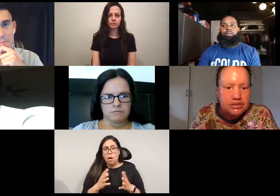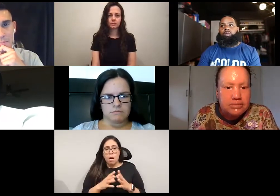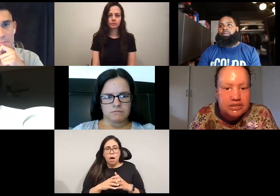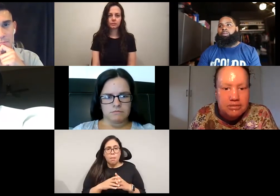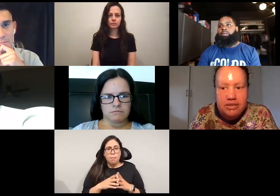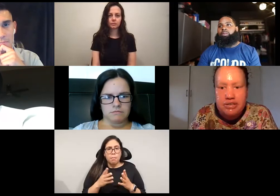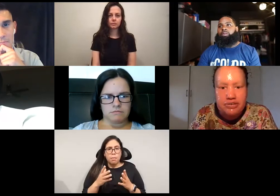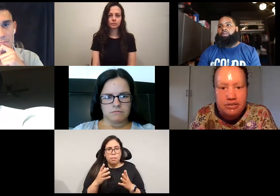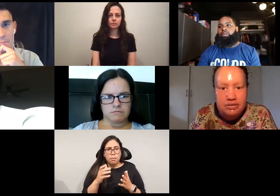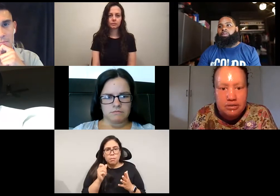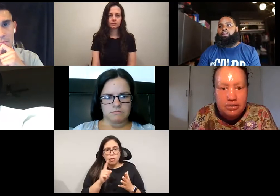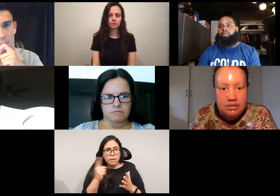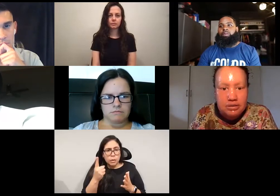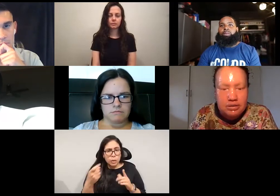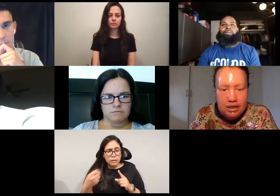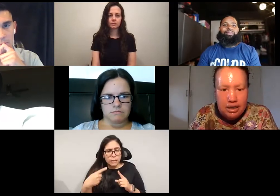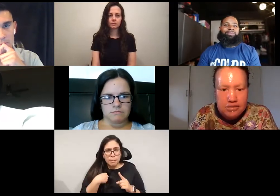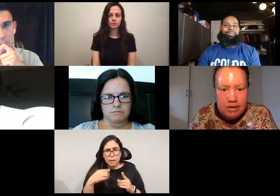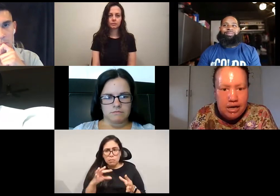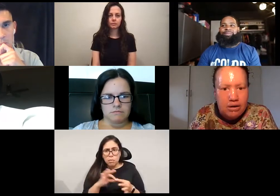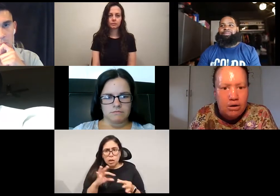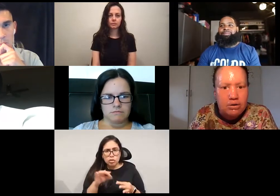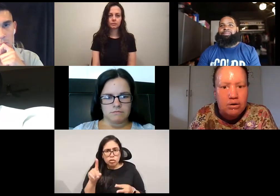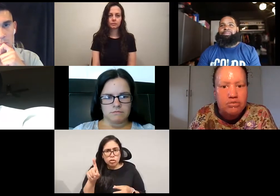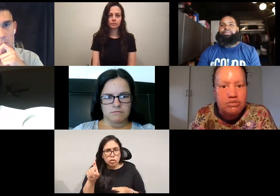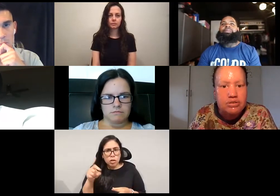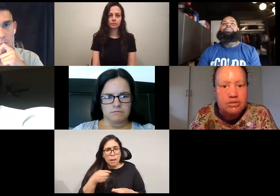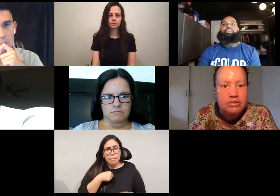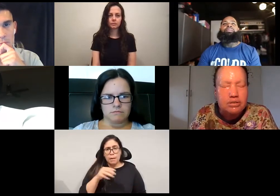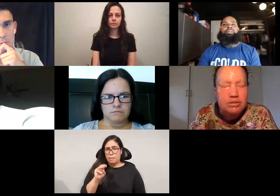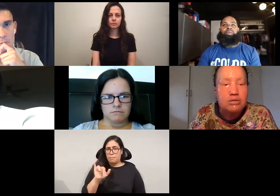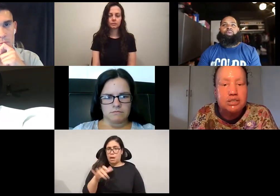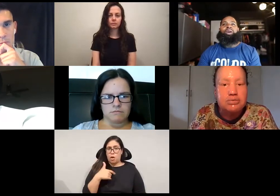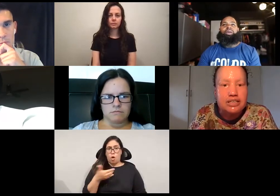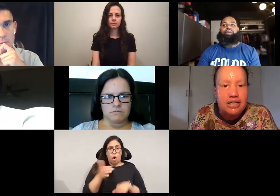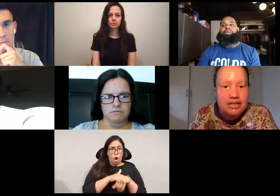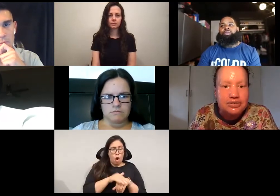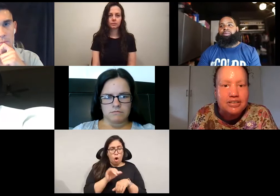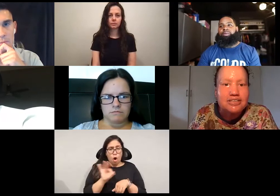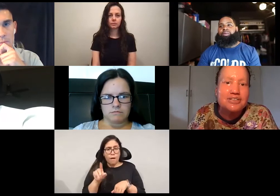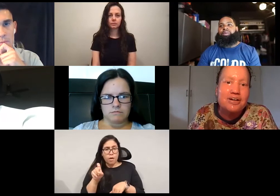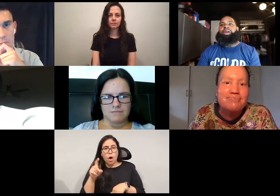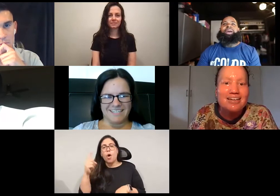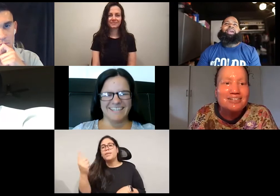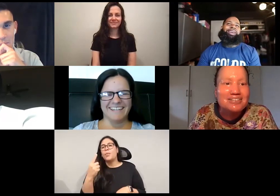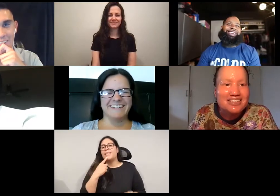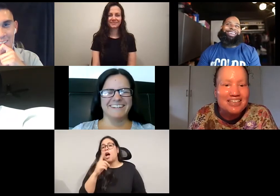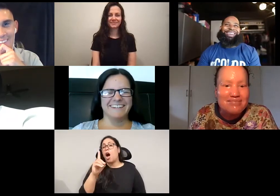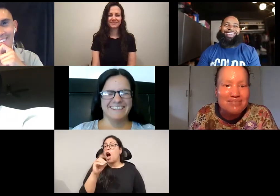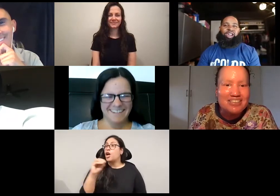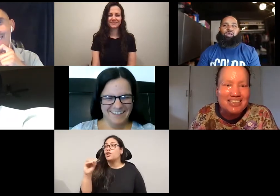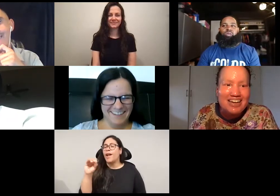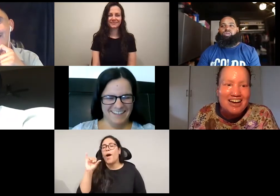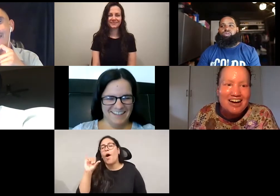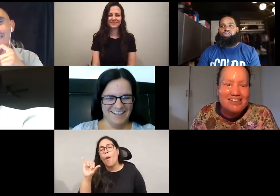understand. Someone sent me a message. Is my mic on or off? Oh, someone said 100. Sorry, couldn't see